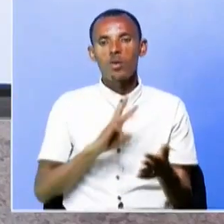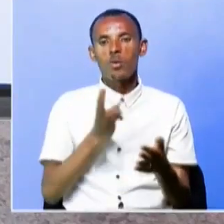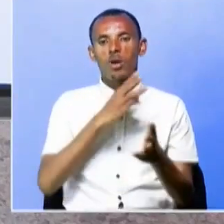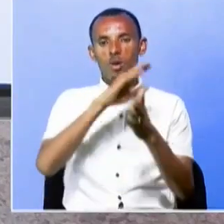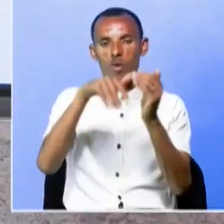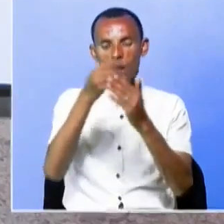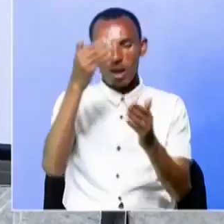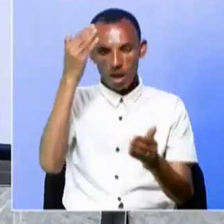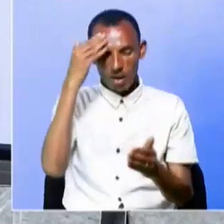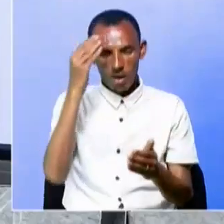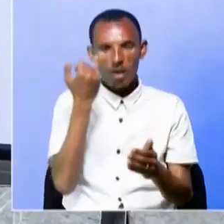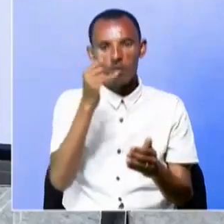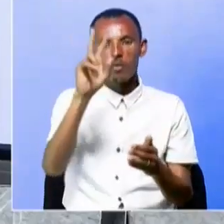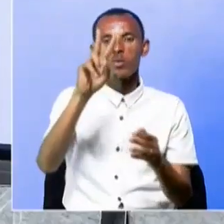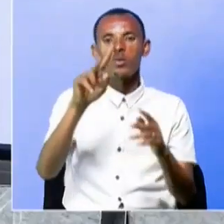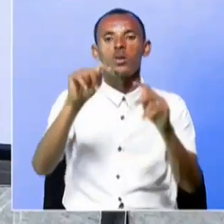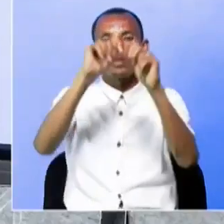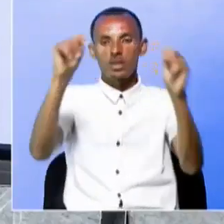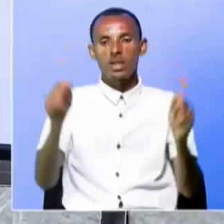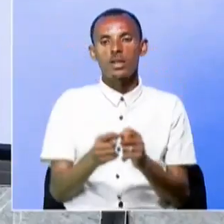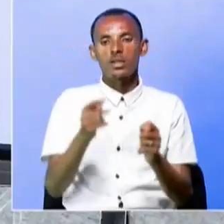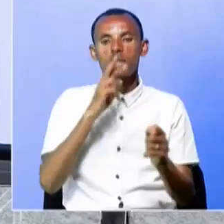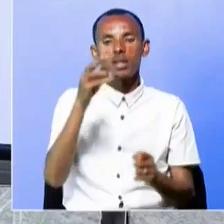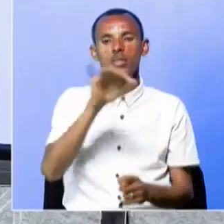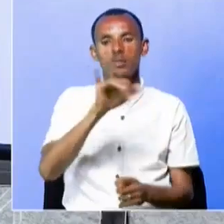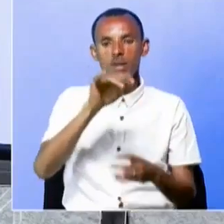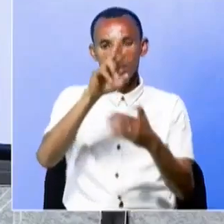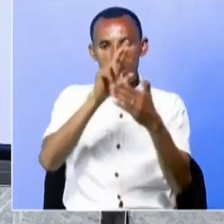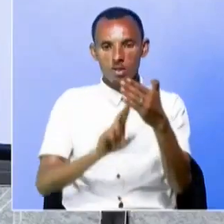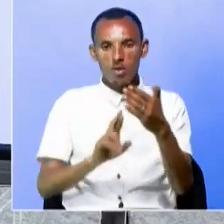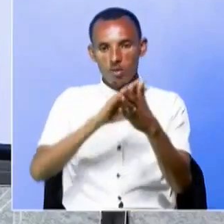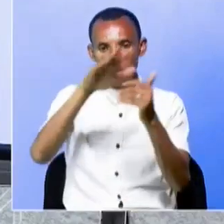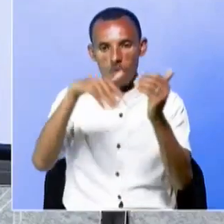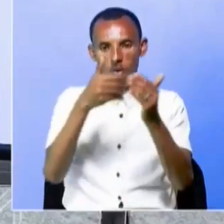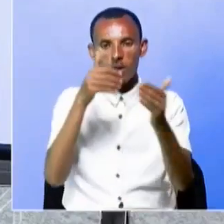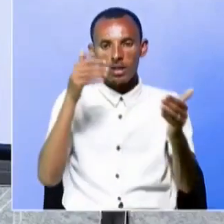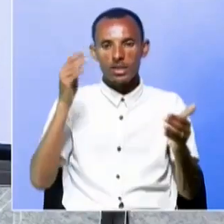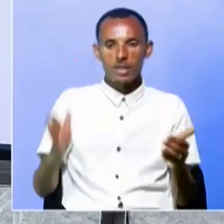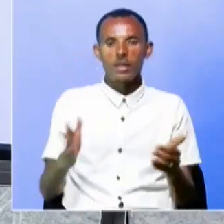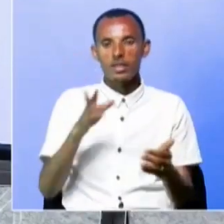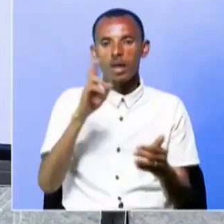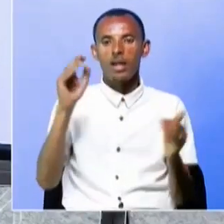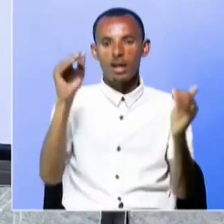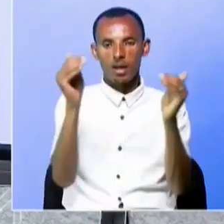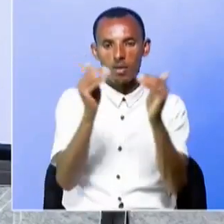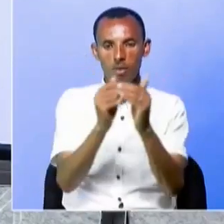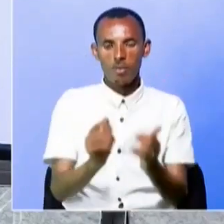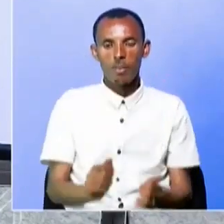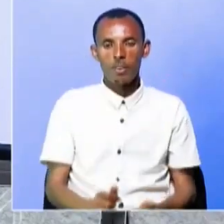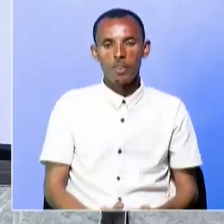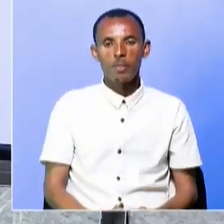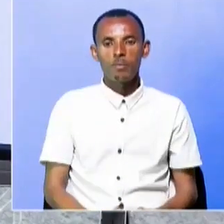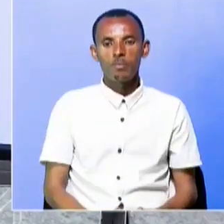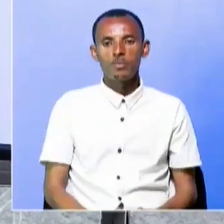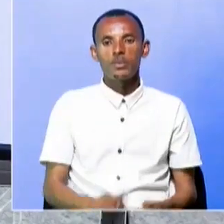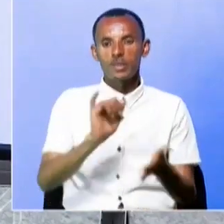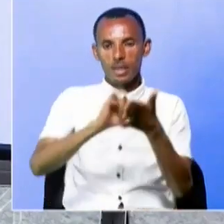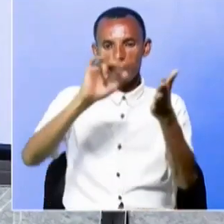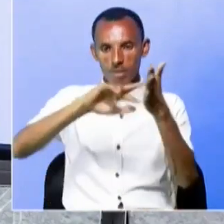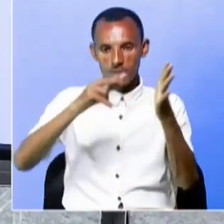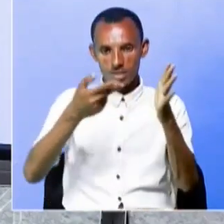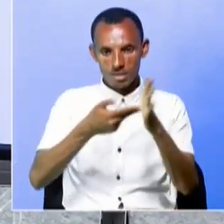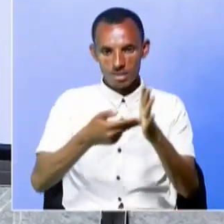know that if two triangles are similar, the ratio of all corresponding sides are the same. That